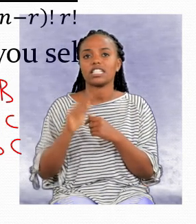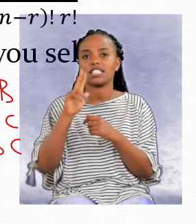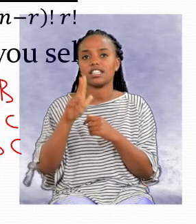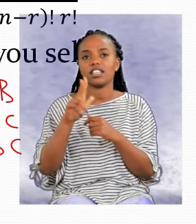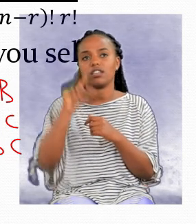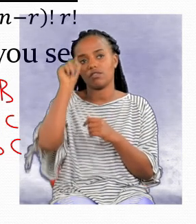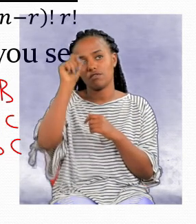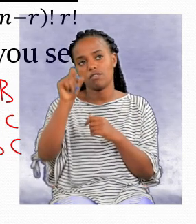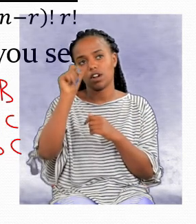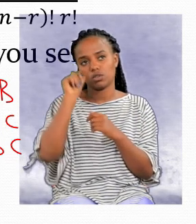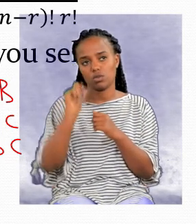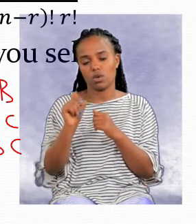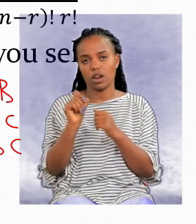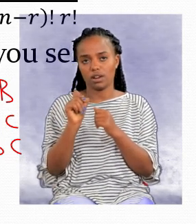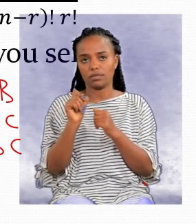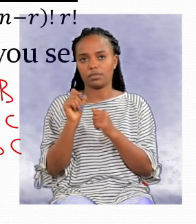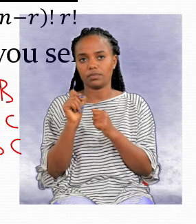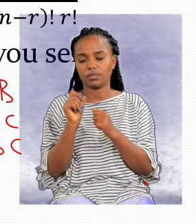3 factorial